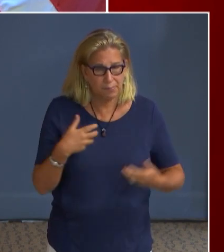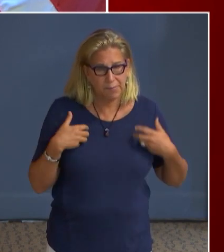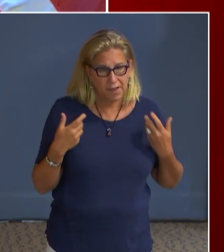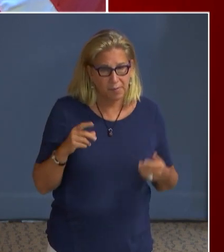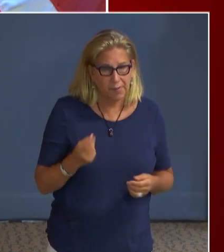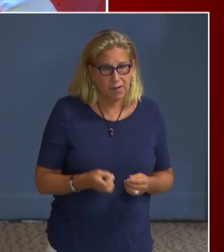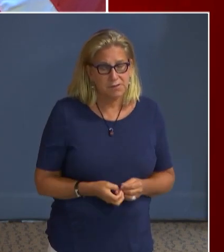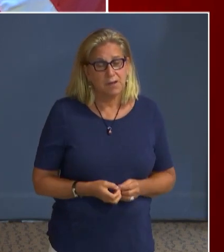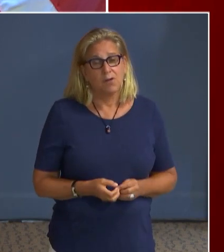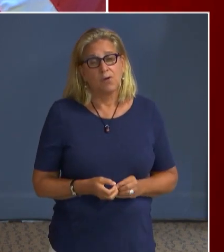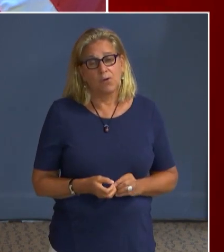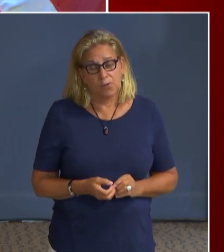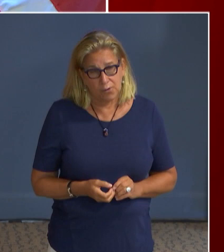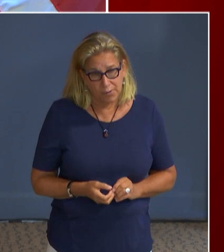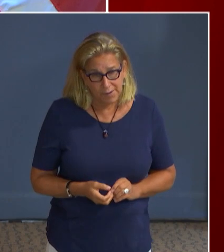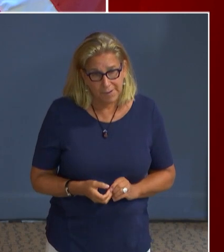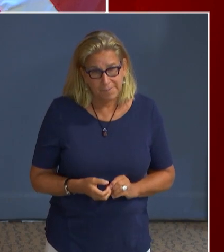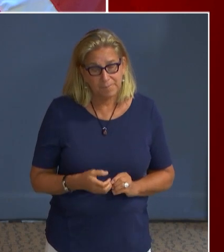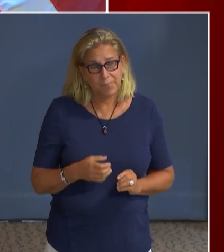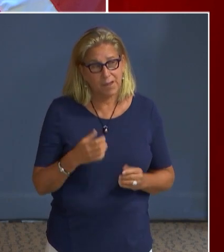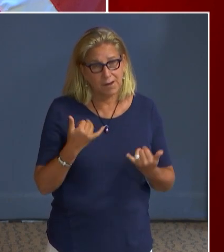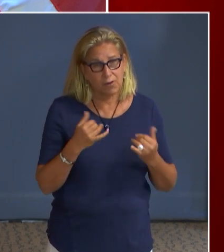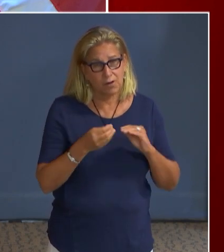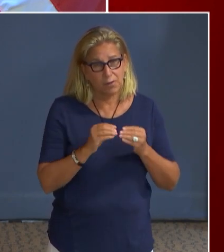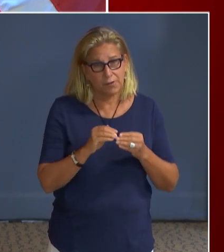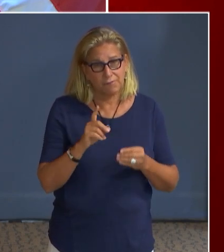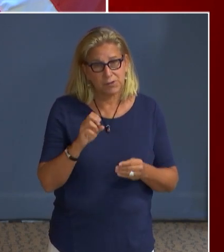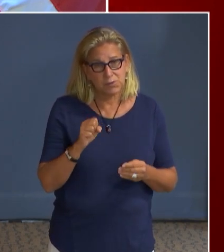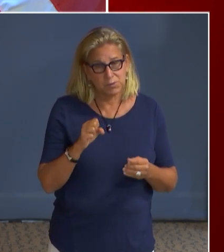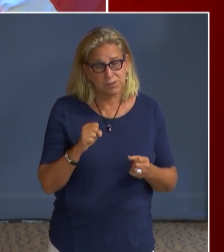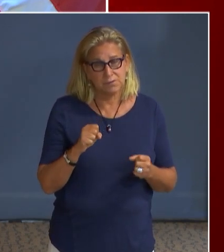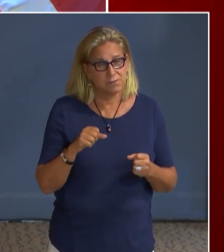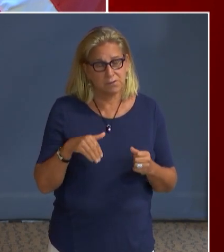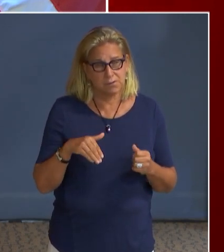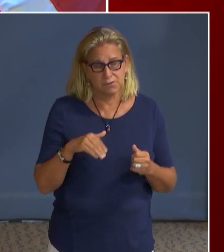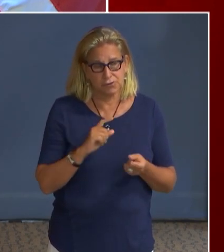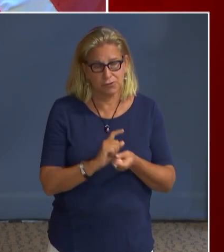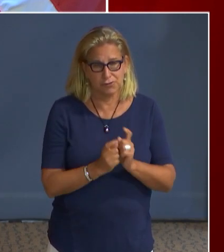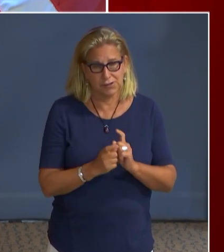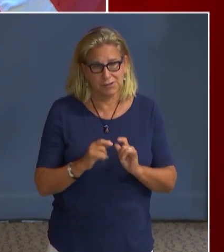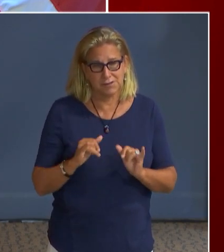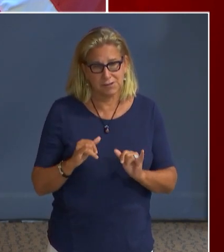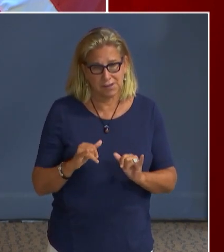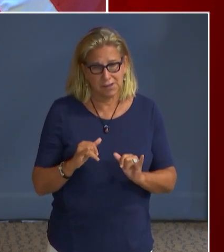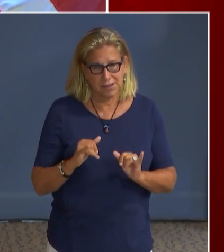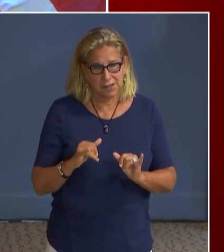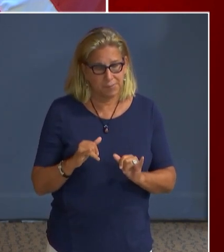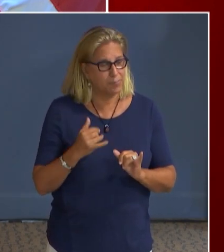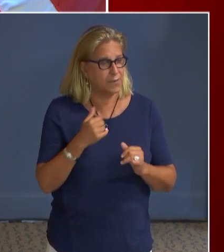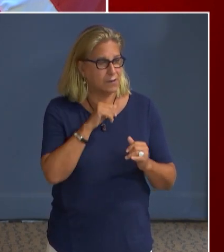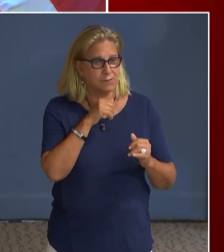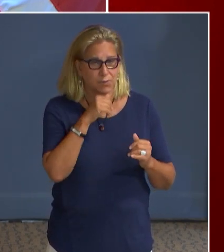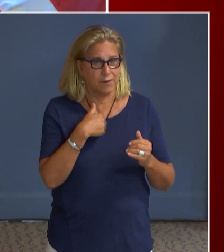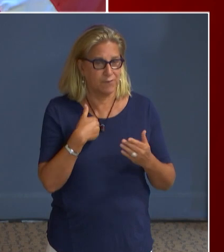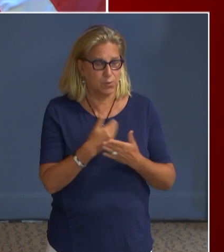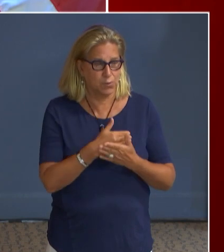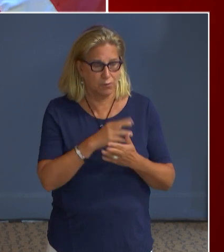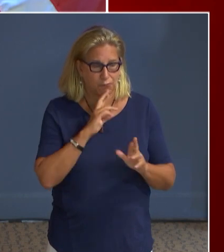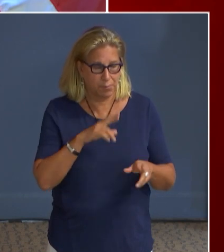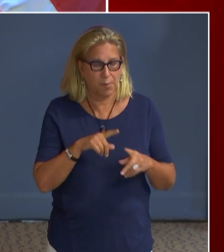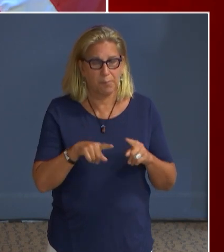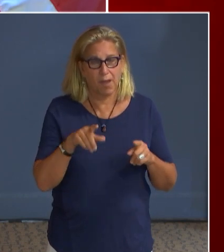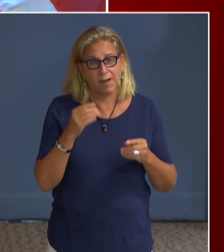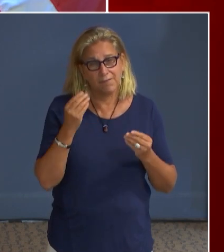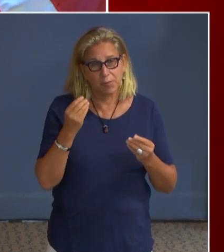Mark, thanks for the question, hasn't changed from the last time I gave a report. DC Health, when they